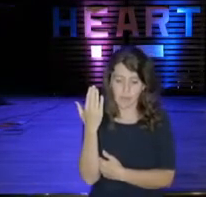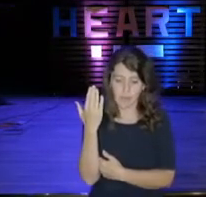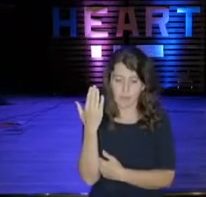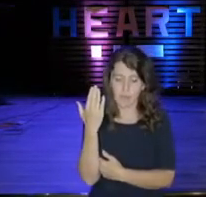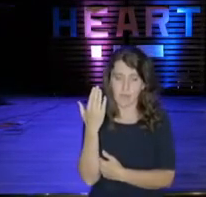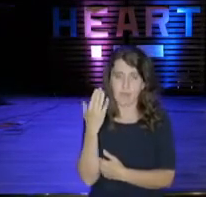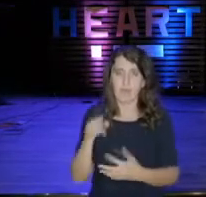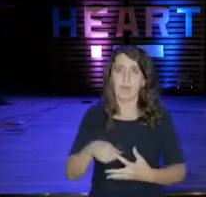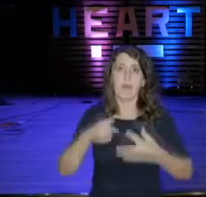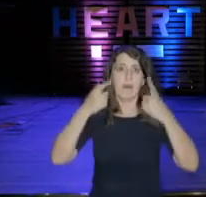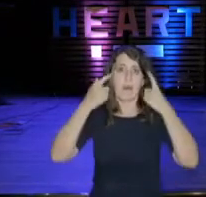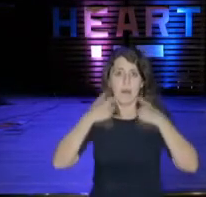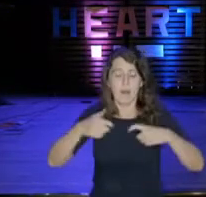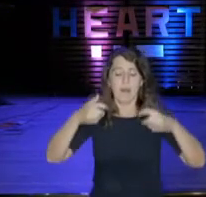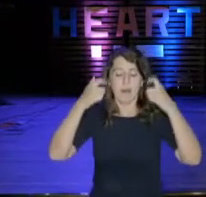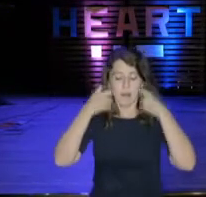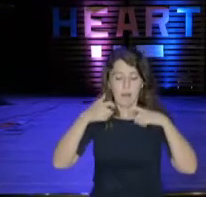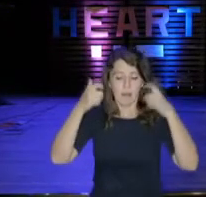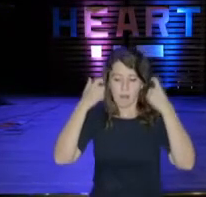she started weeping.